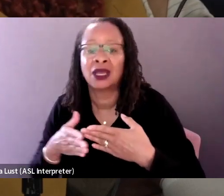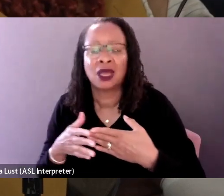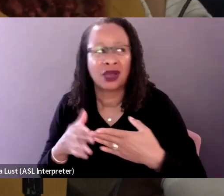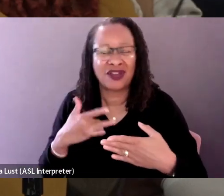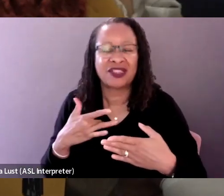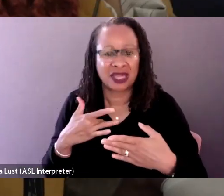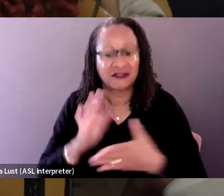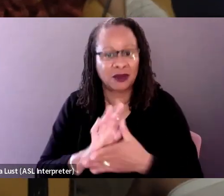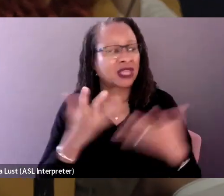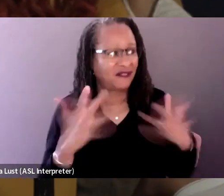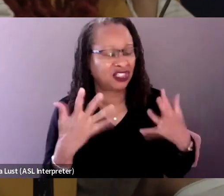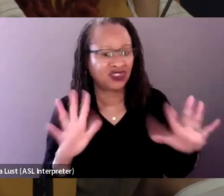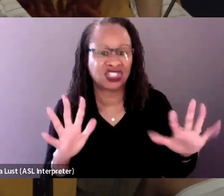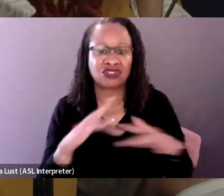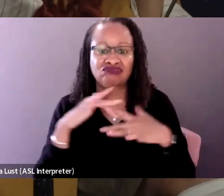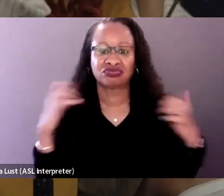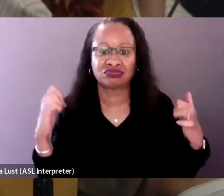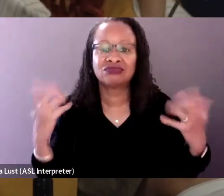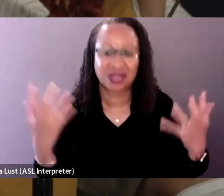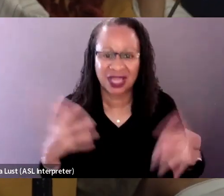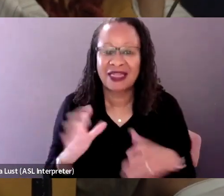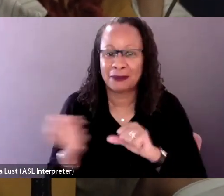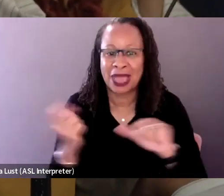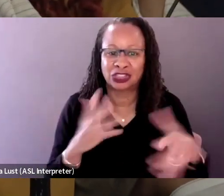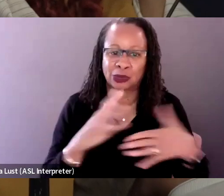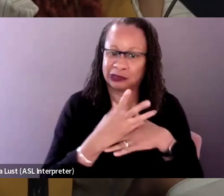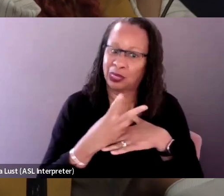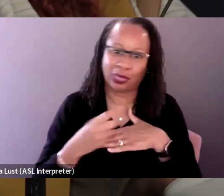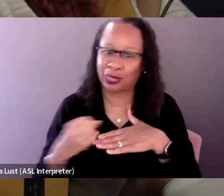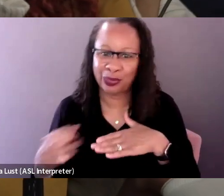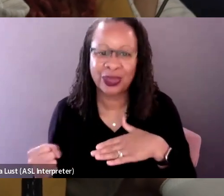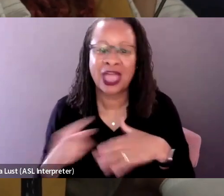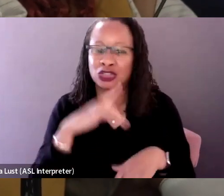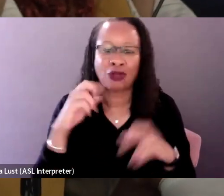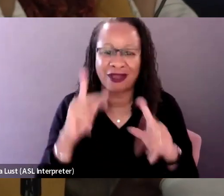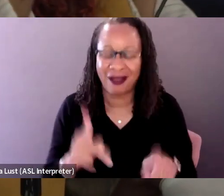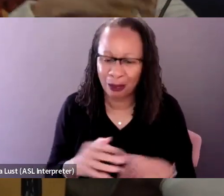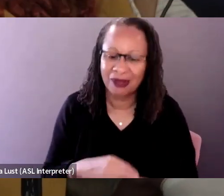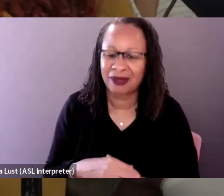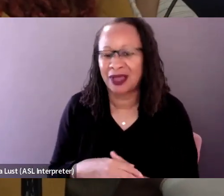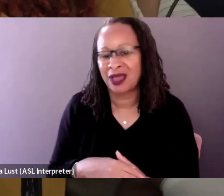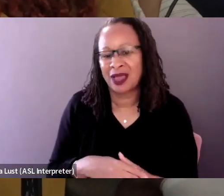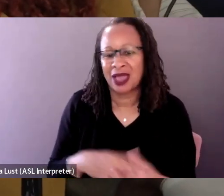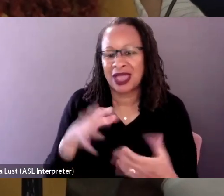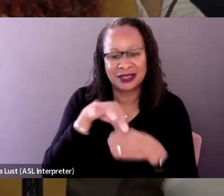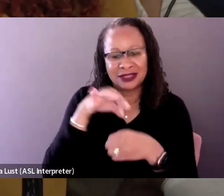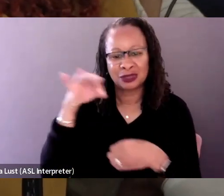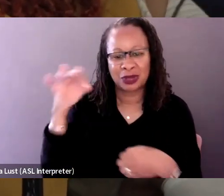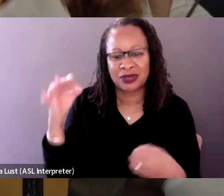it's like And you ran out of that juice. Yeah, the magic, it kind of was drying up, and it was like like it was Spirit also being like, this is where